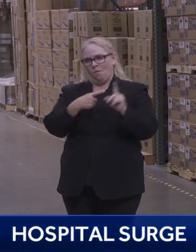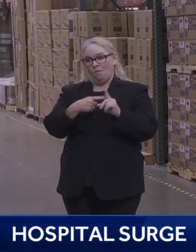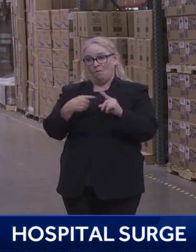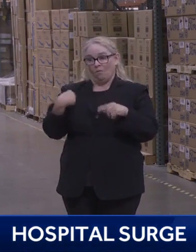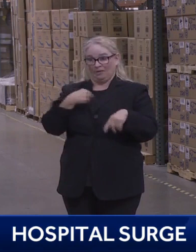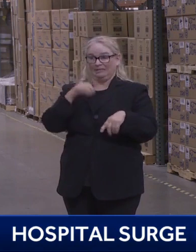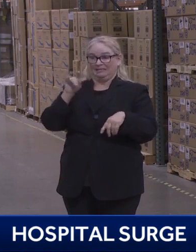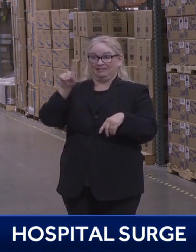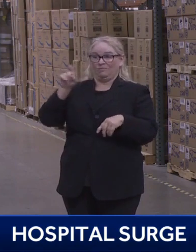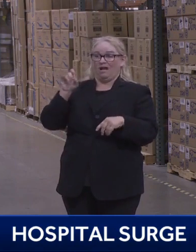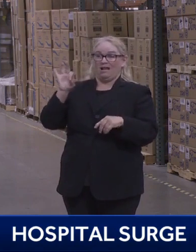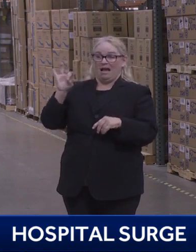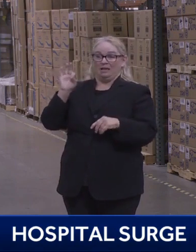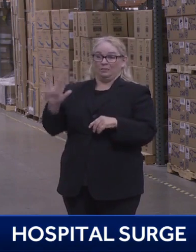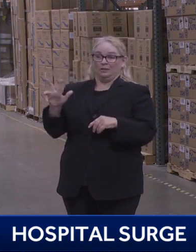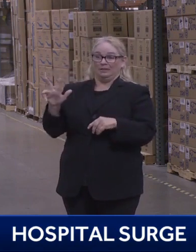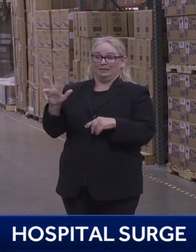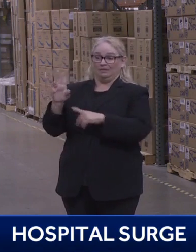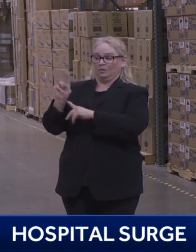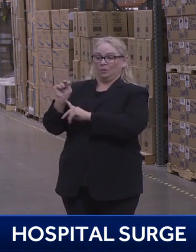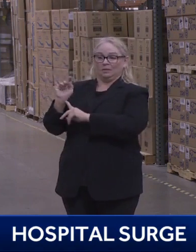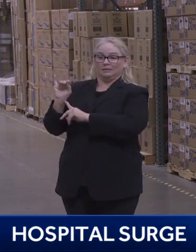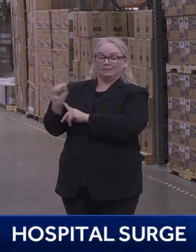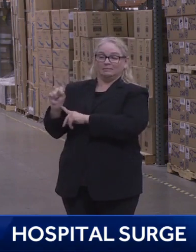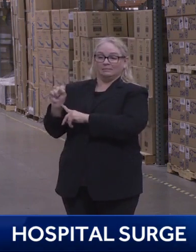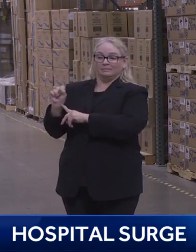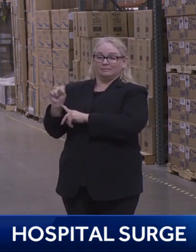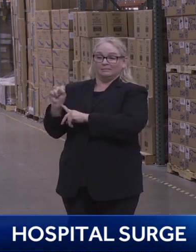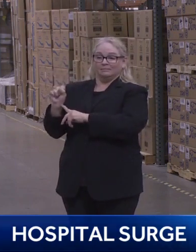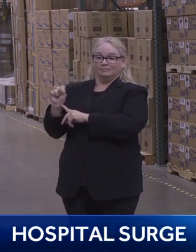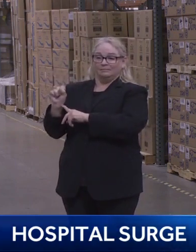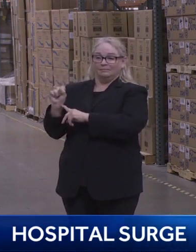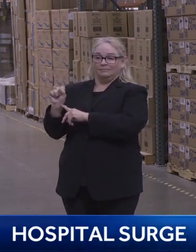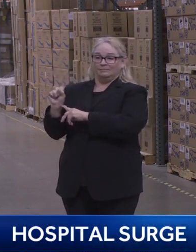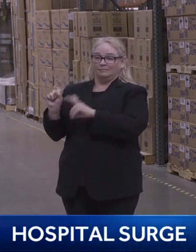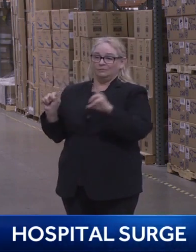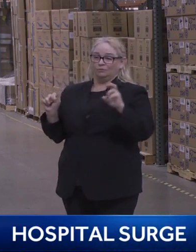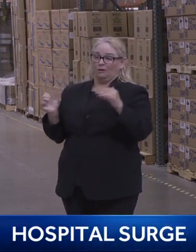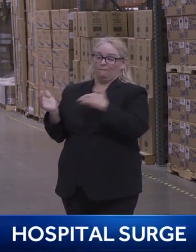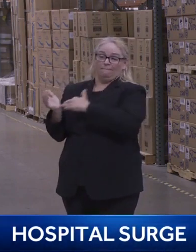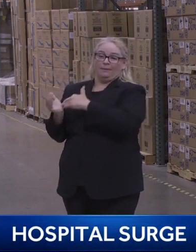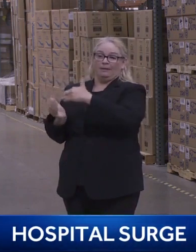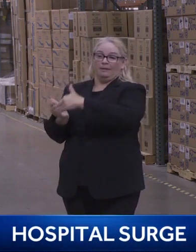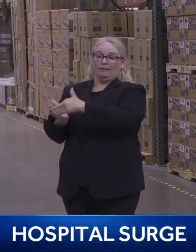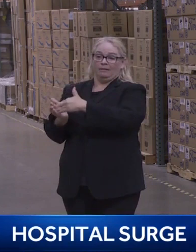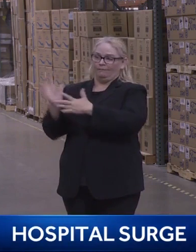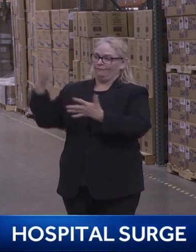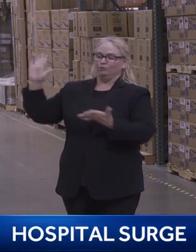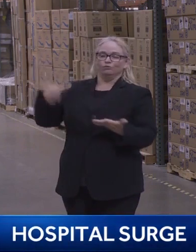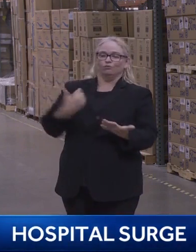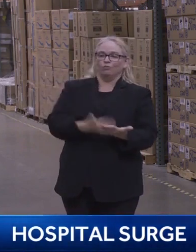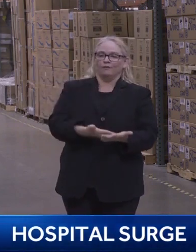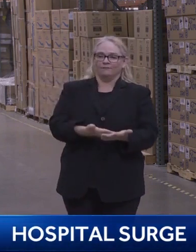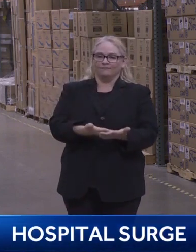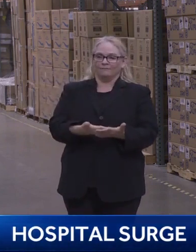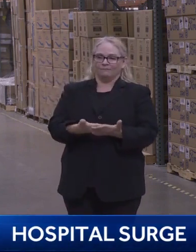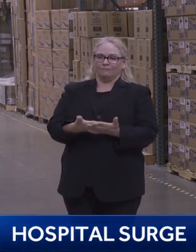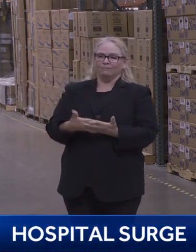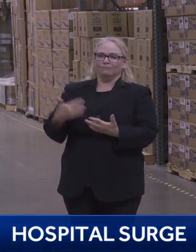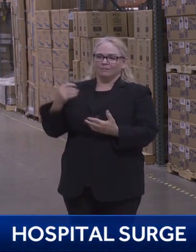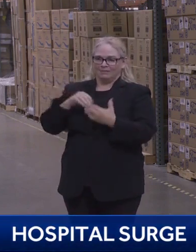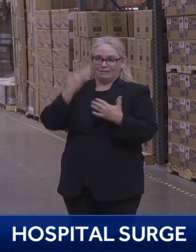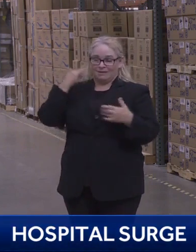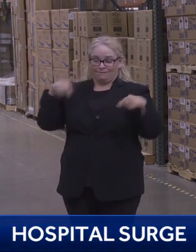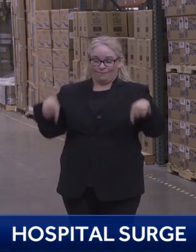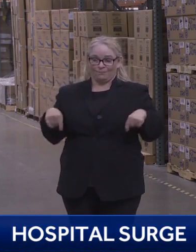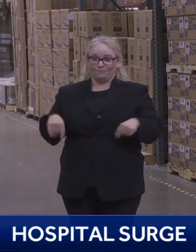units of surgical masks out of 200 million have already arrived here in the state of California. We have